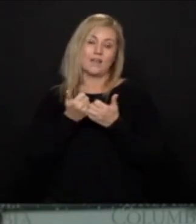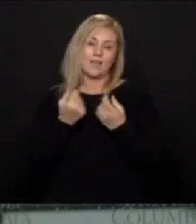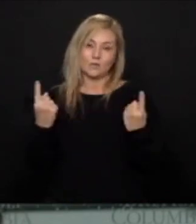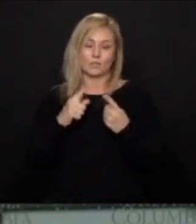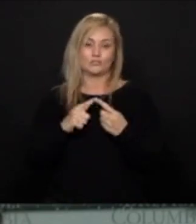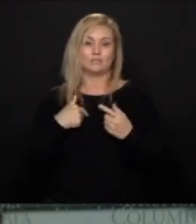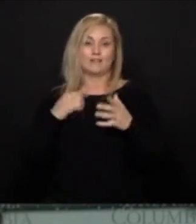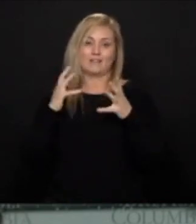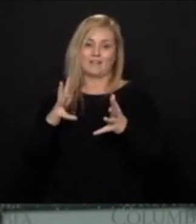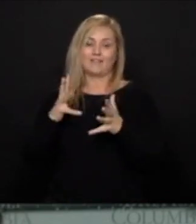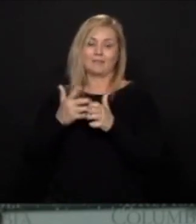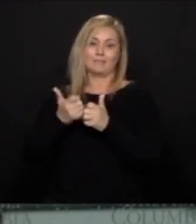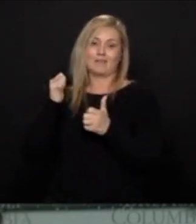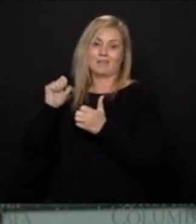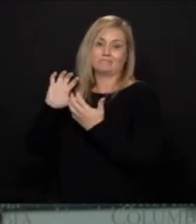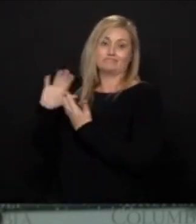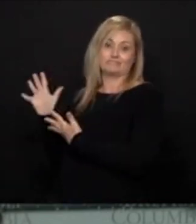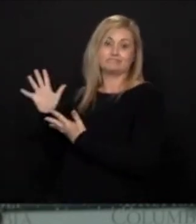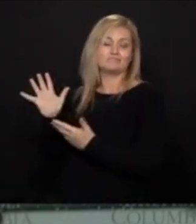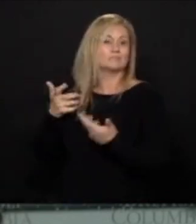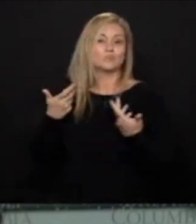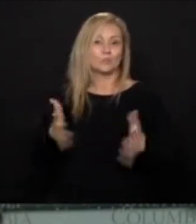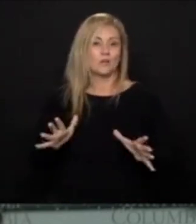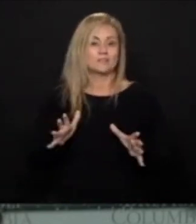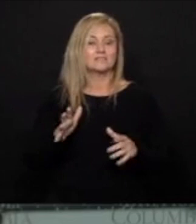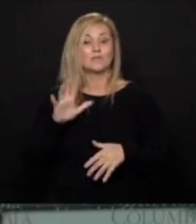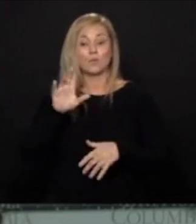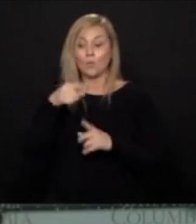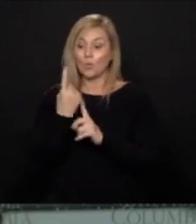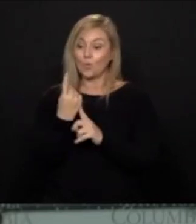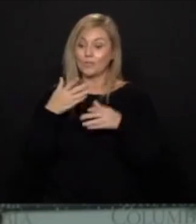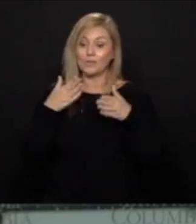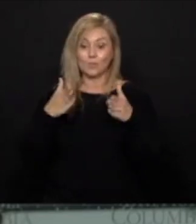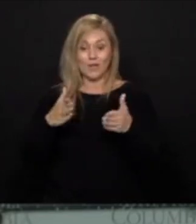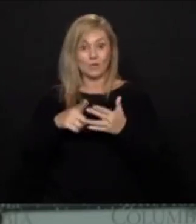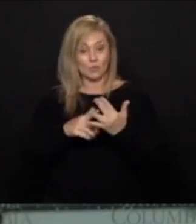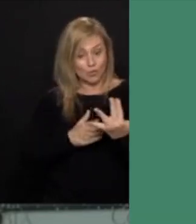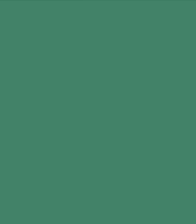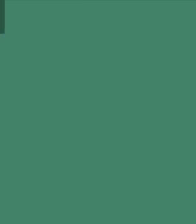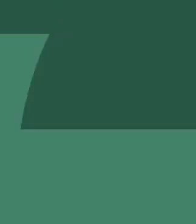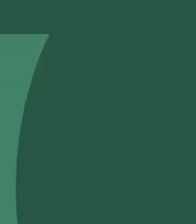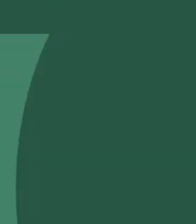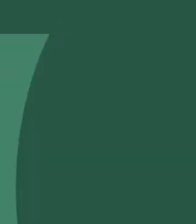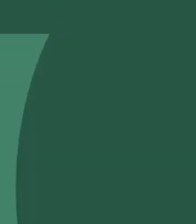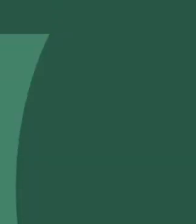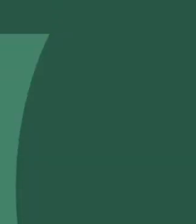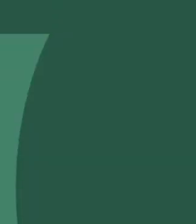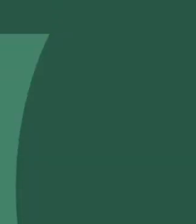anyone to be left behind, because the only way is together.